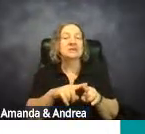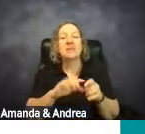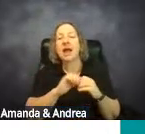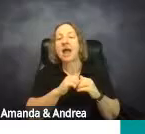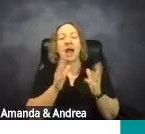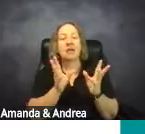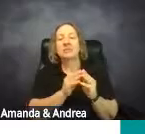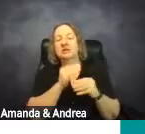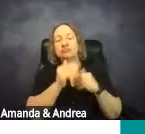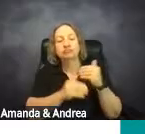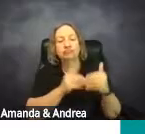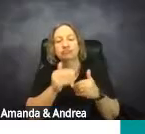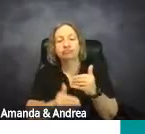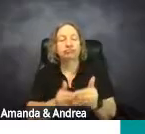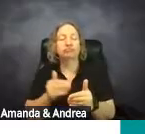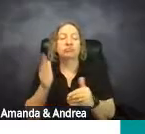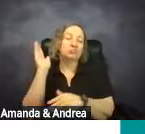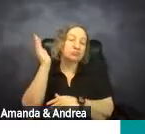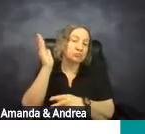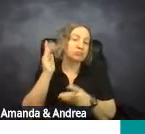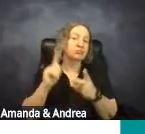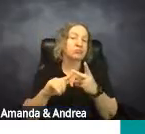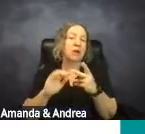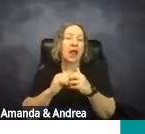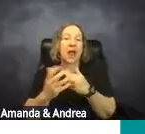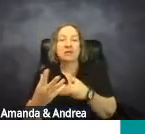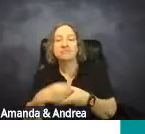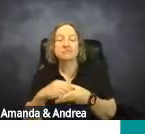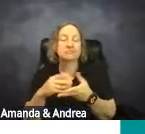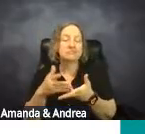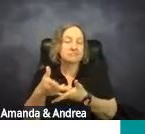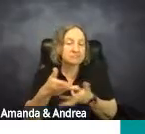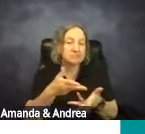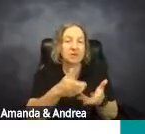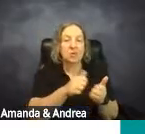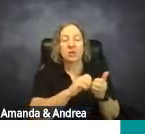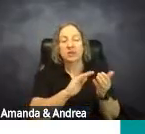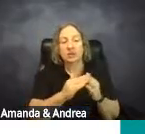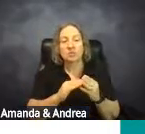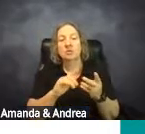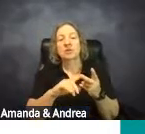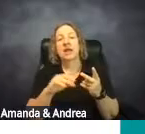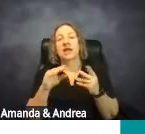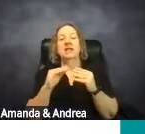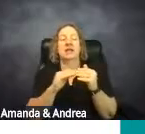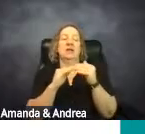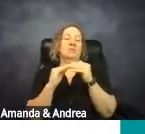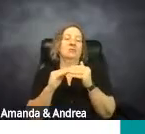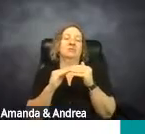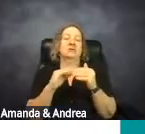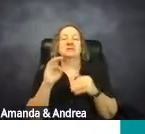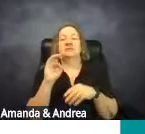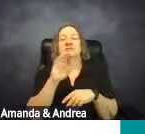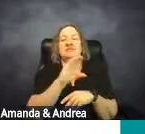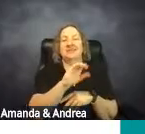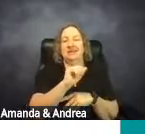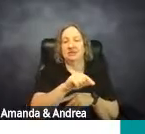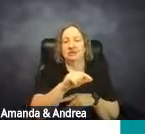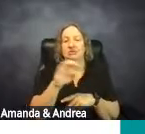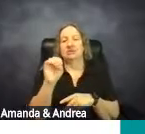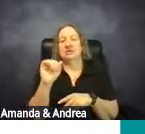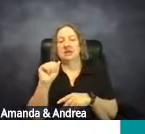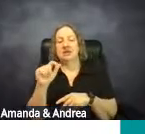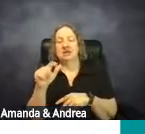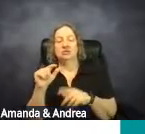meeting and the presentations and the engagement with the community and equity advisory group members. Verbal public comment